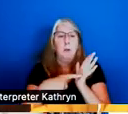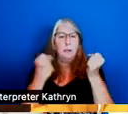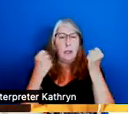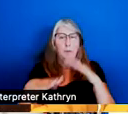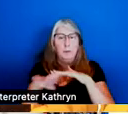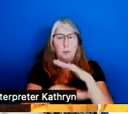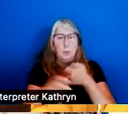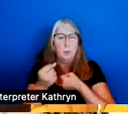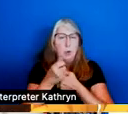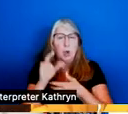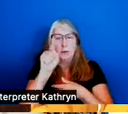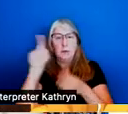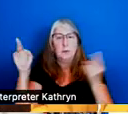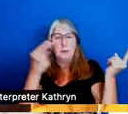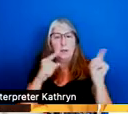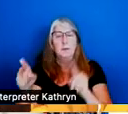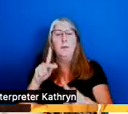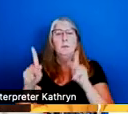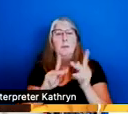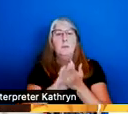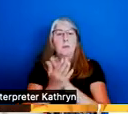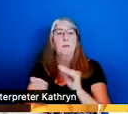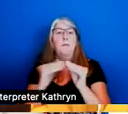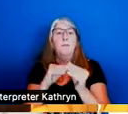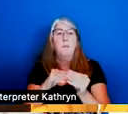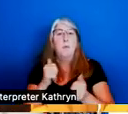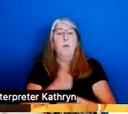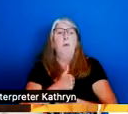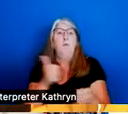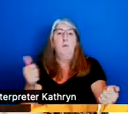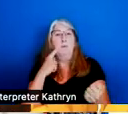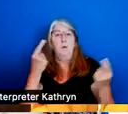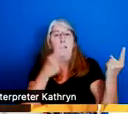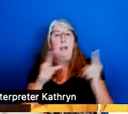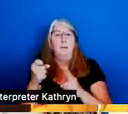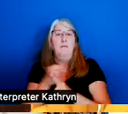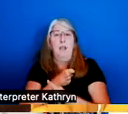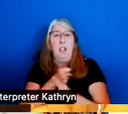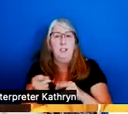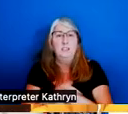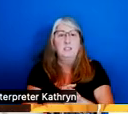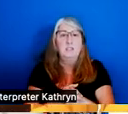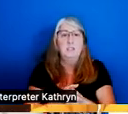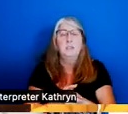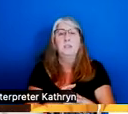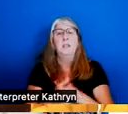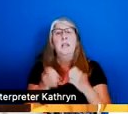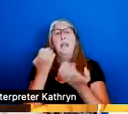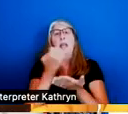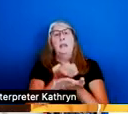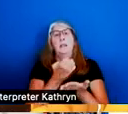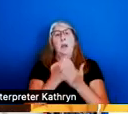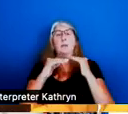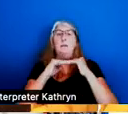causes there are that make people more vulnerable to violence. Economic stability, accessible